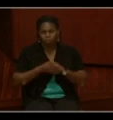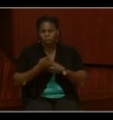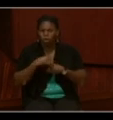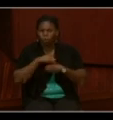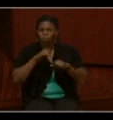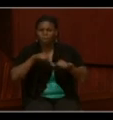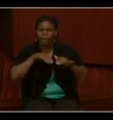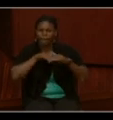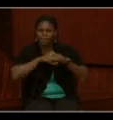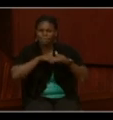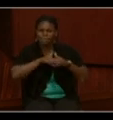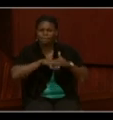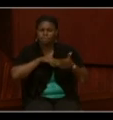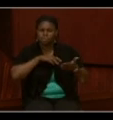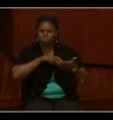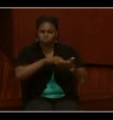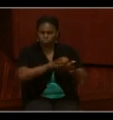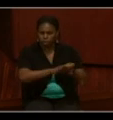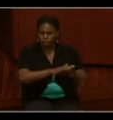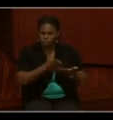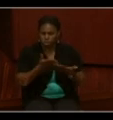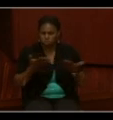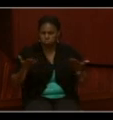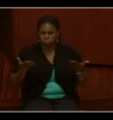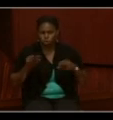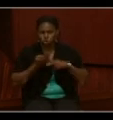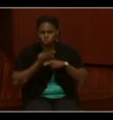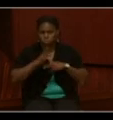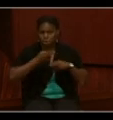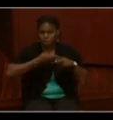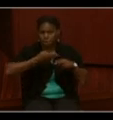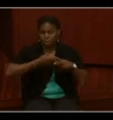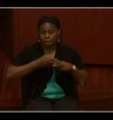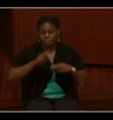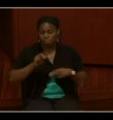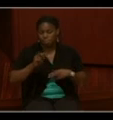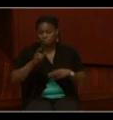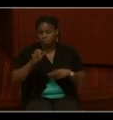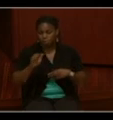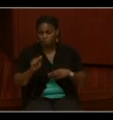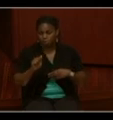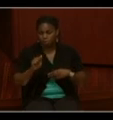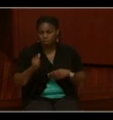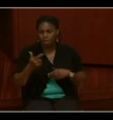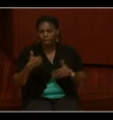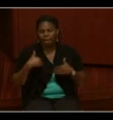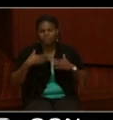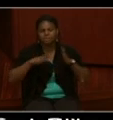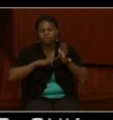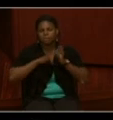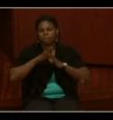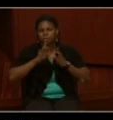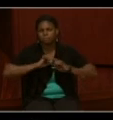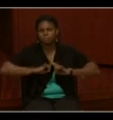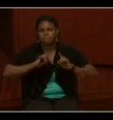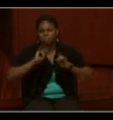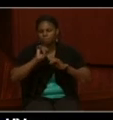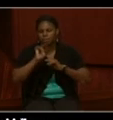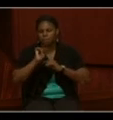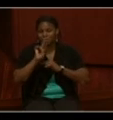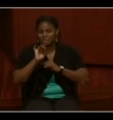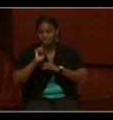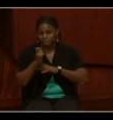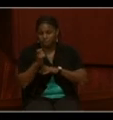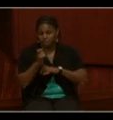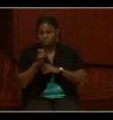access records based on names. The National Archives has developed different indexes